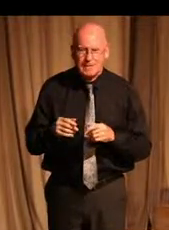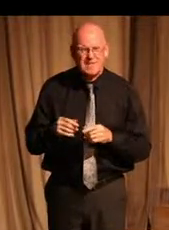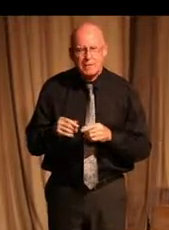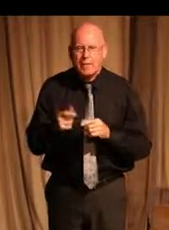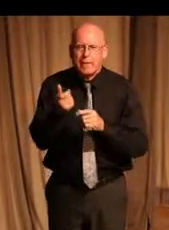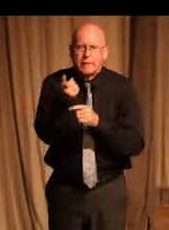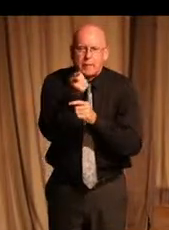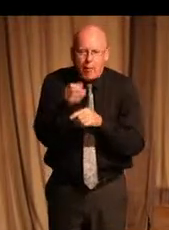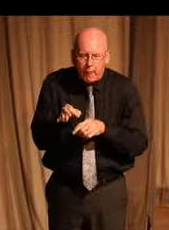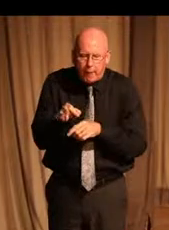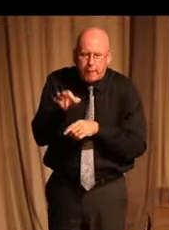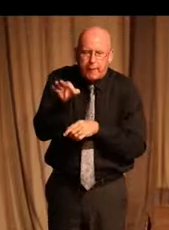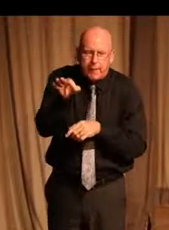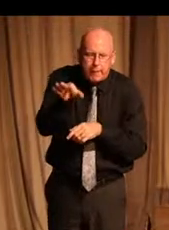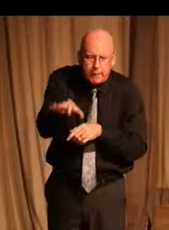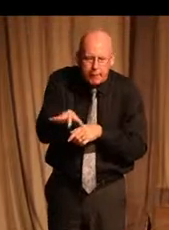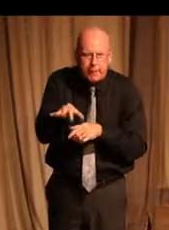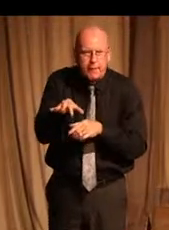but